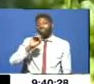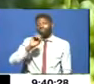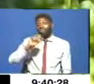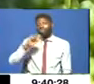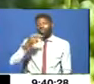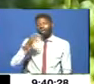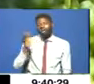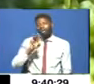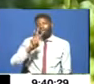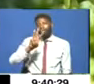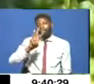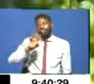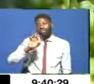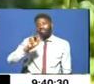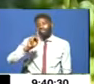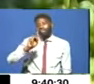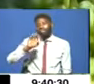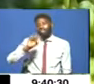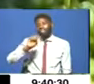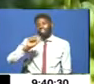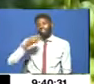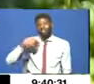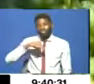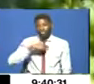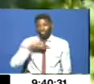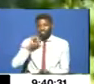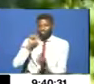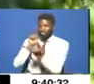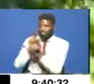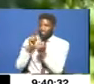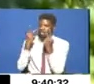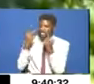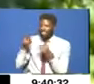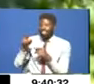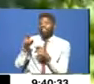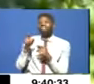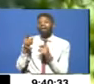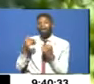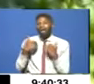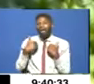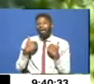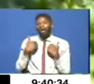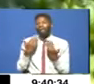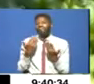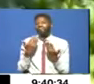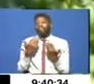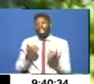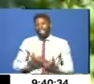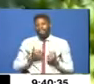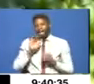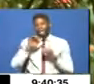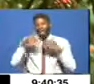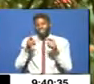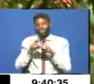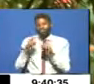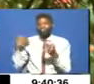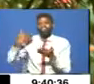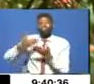tonight to just find out the other side of him and what he has been up to in his retirement days. Thank you so much, sir, for having us